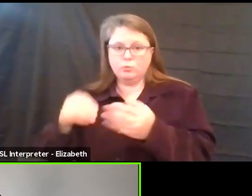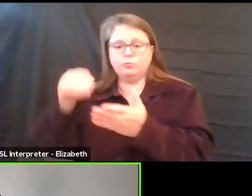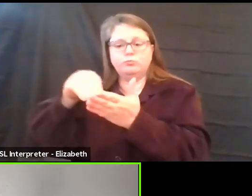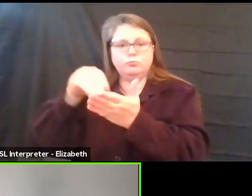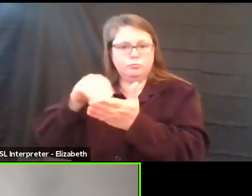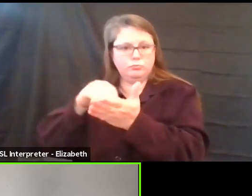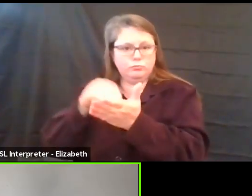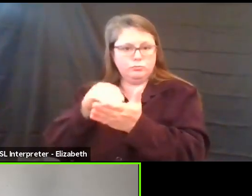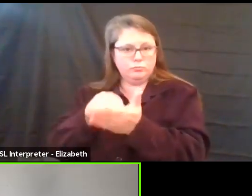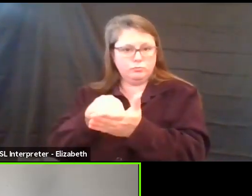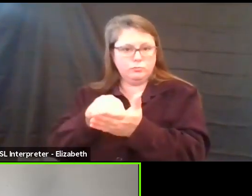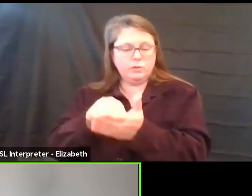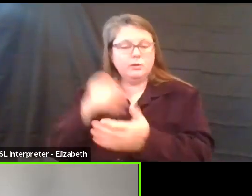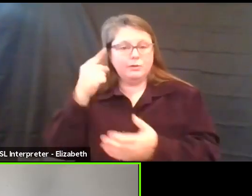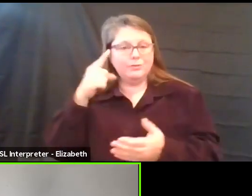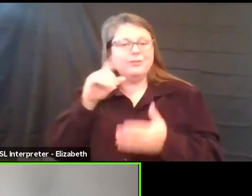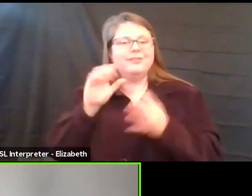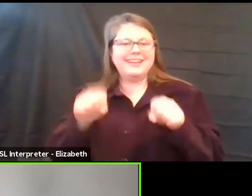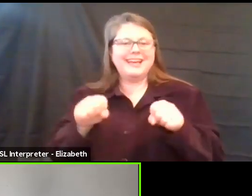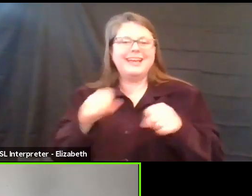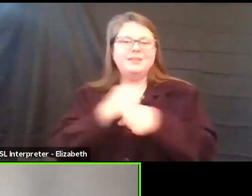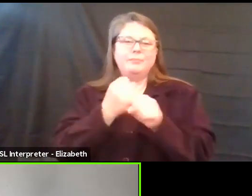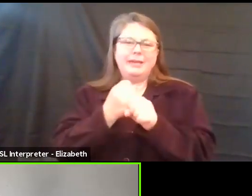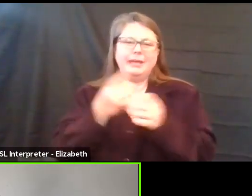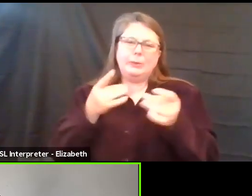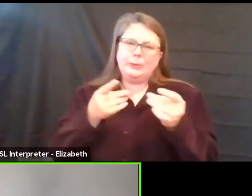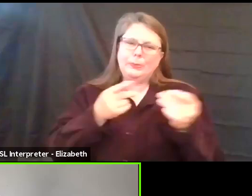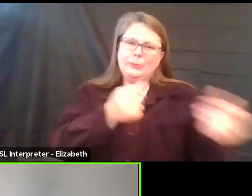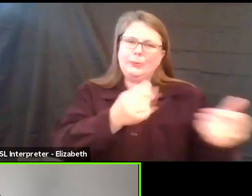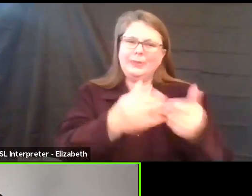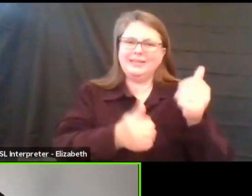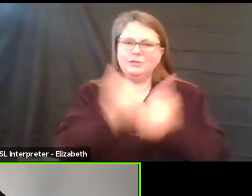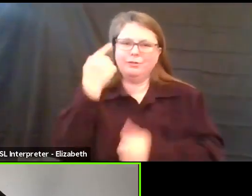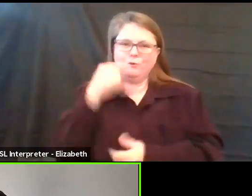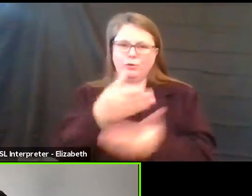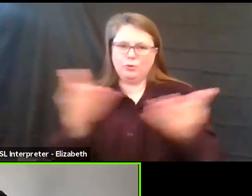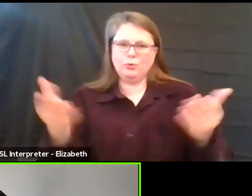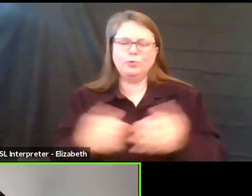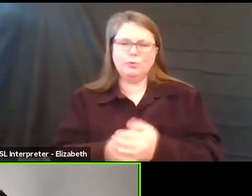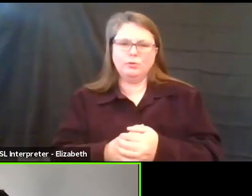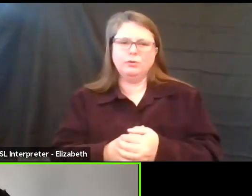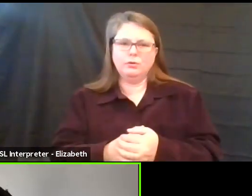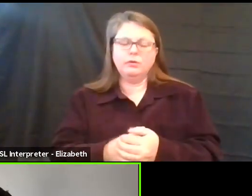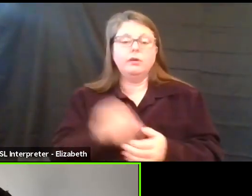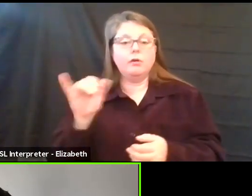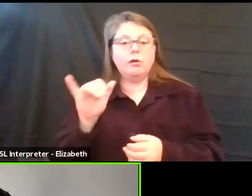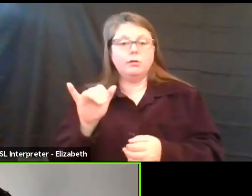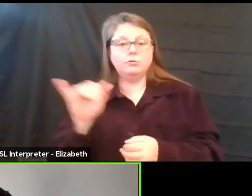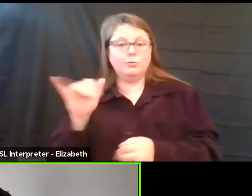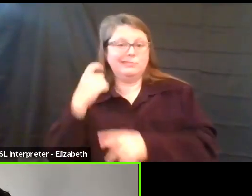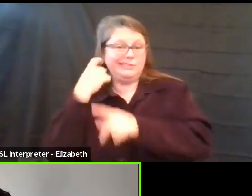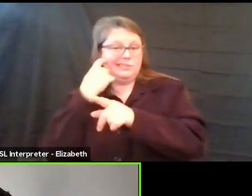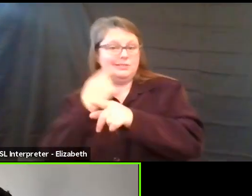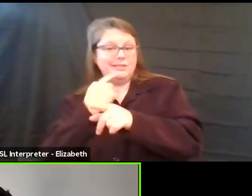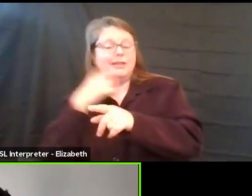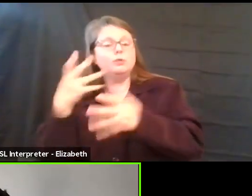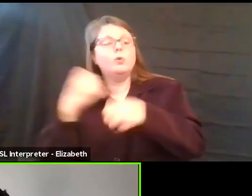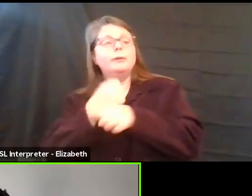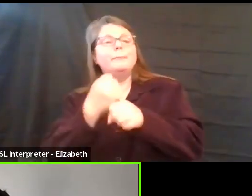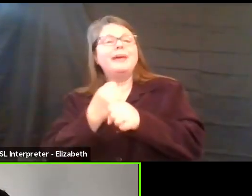a claim. As also Mr. Frederickson said, you want to start making a list of the property that you